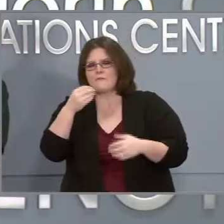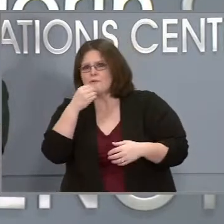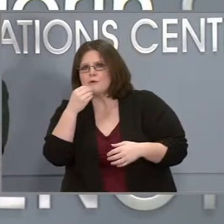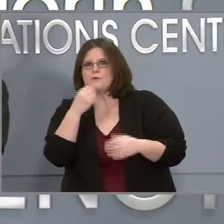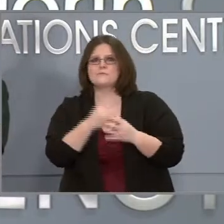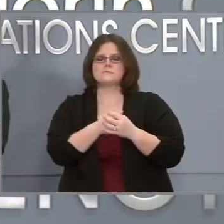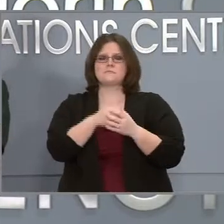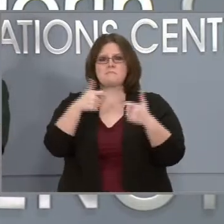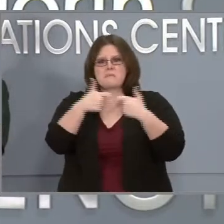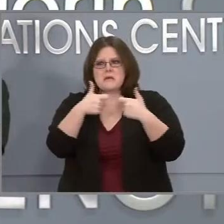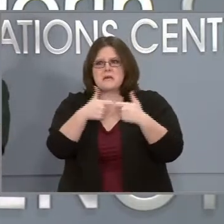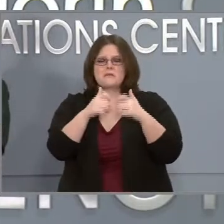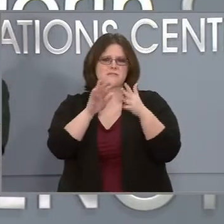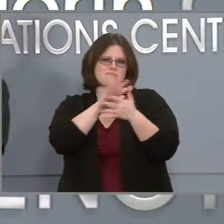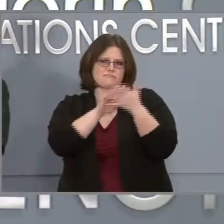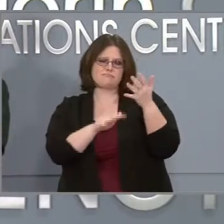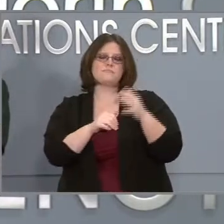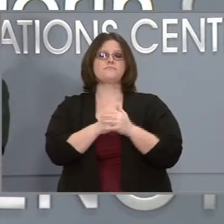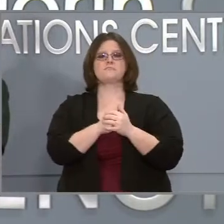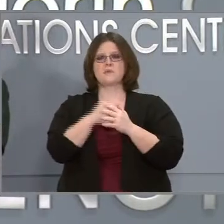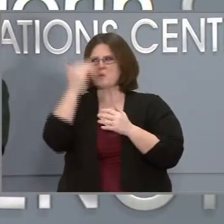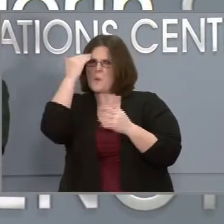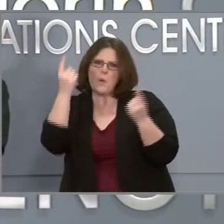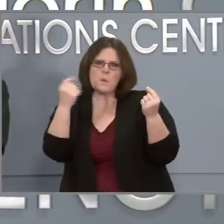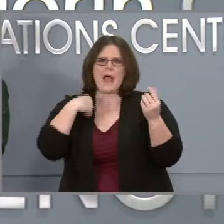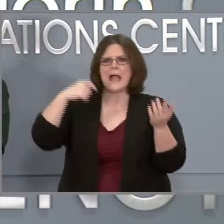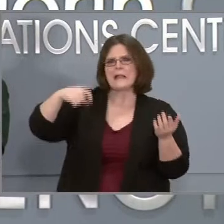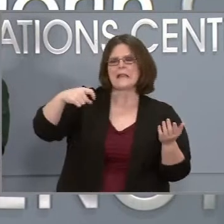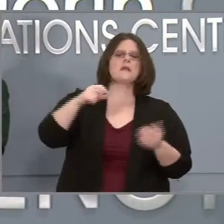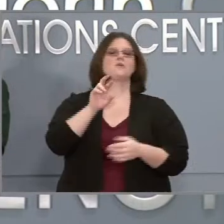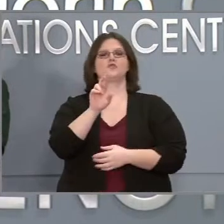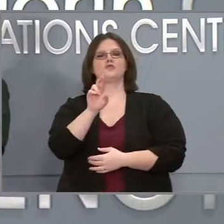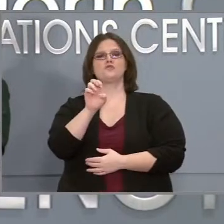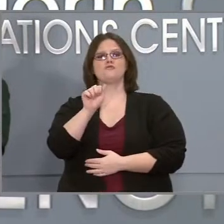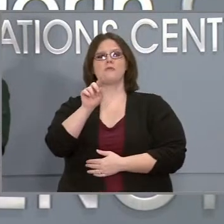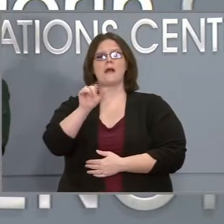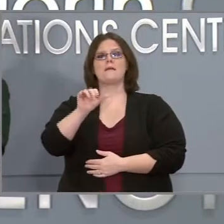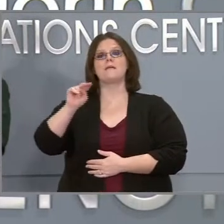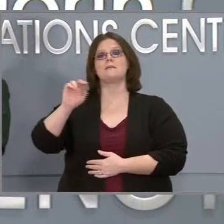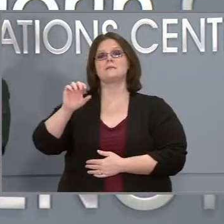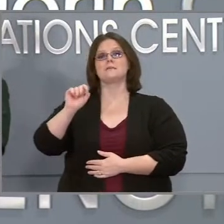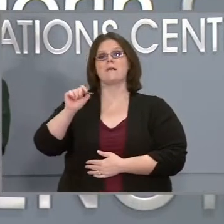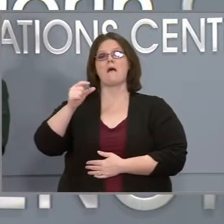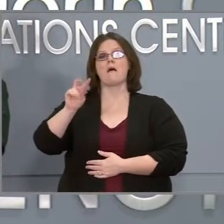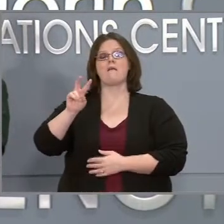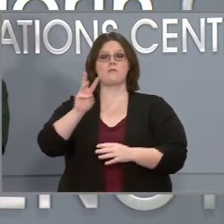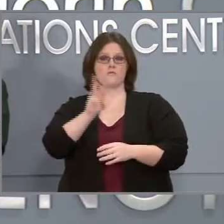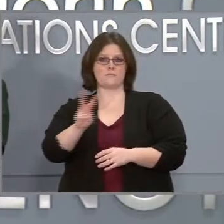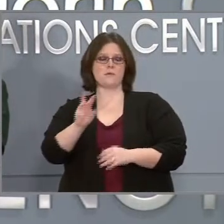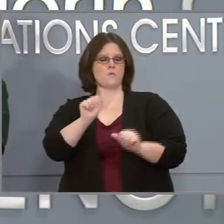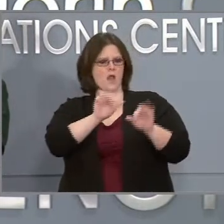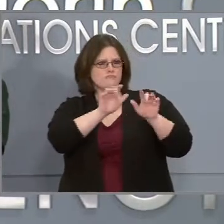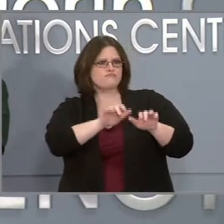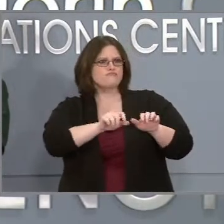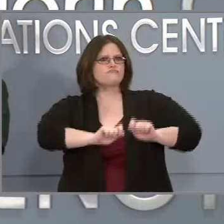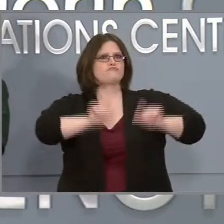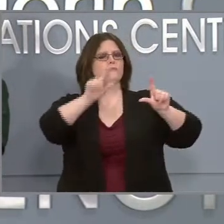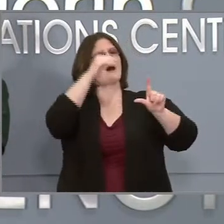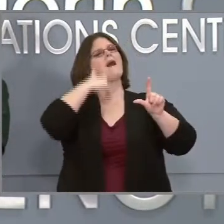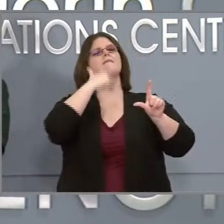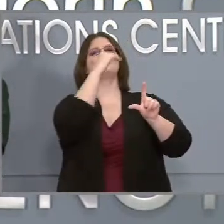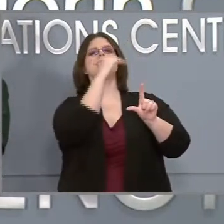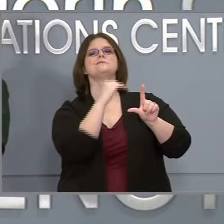You can go to readync.gov for guidelines on how to put together a family emergency kit.